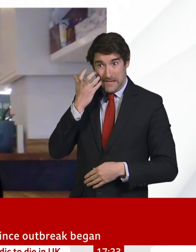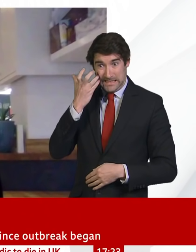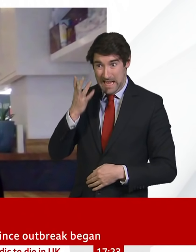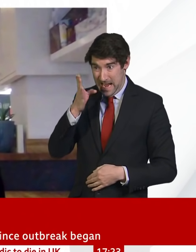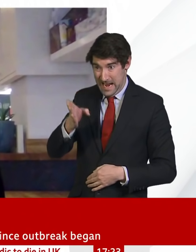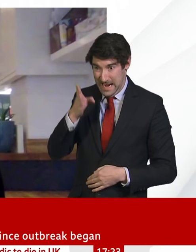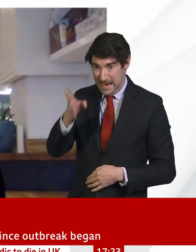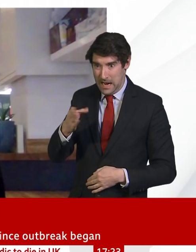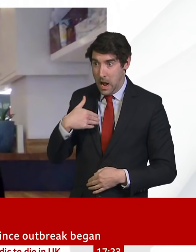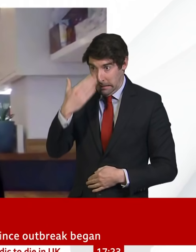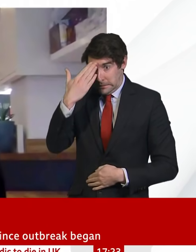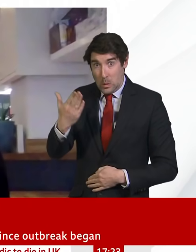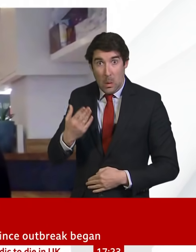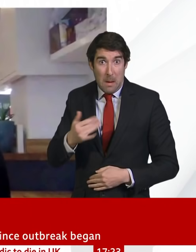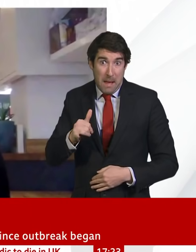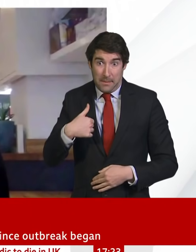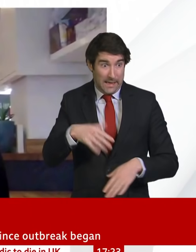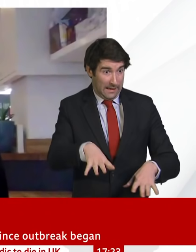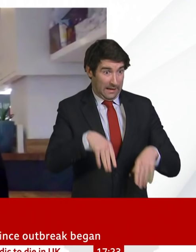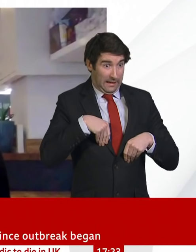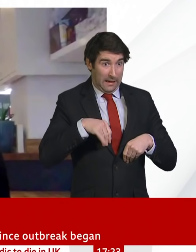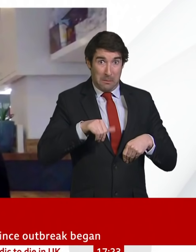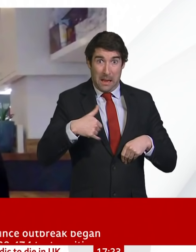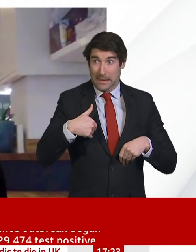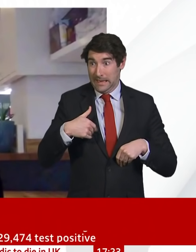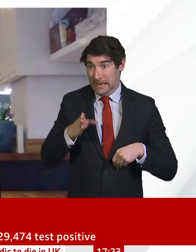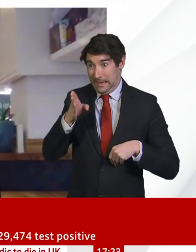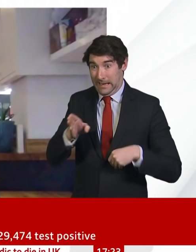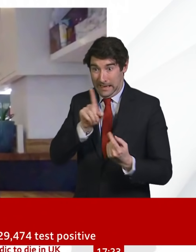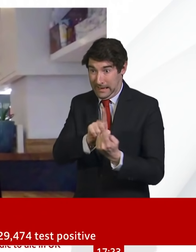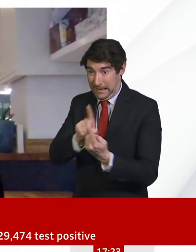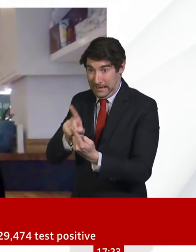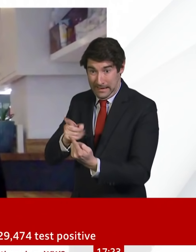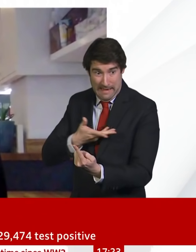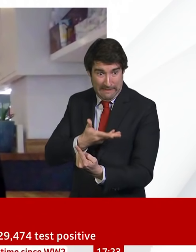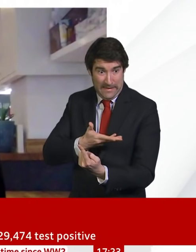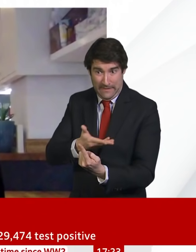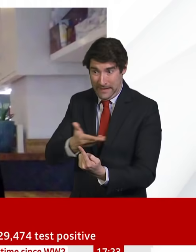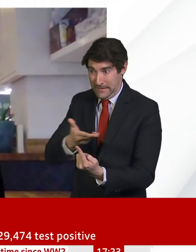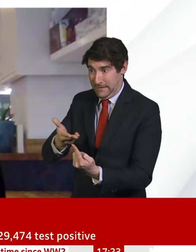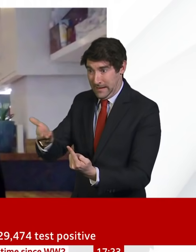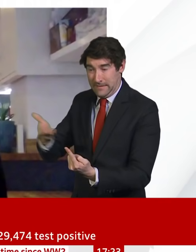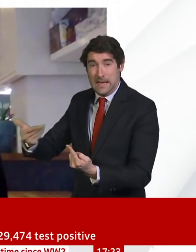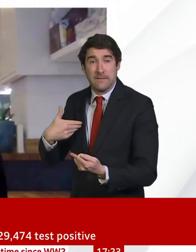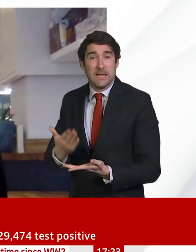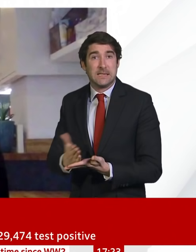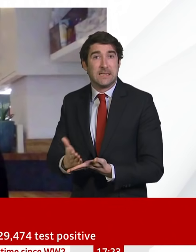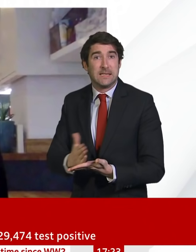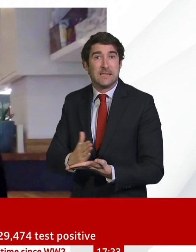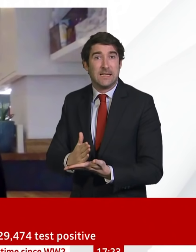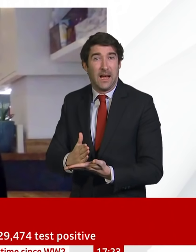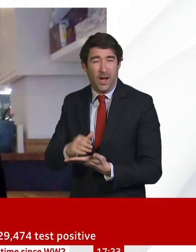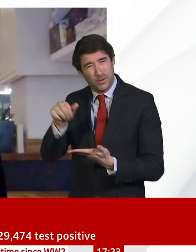testing much earlier. The government keeps offering them warm words, and we've heard more of those this evening, but do you accept that you are